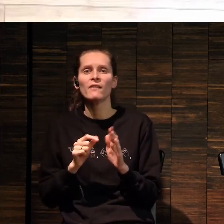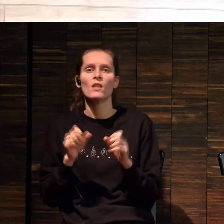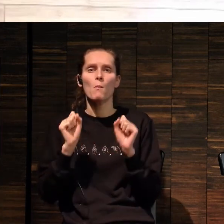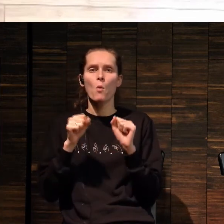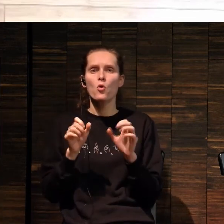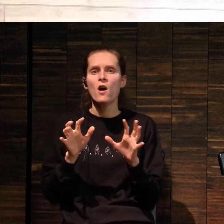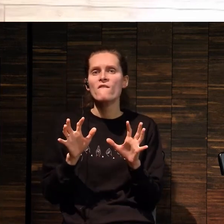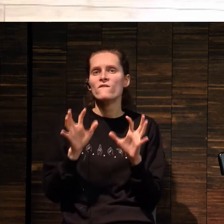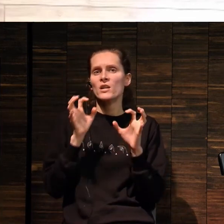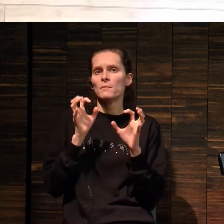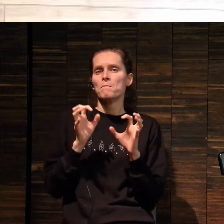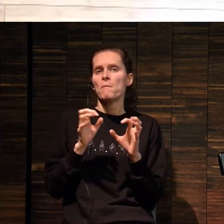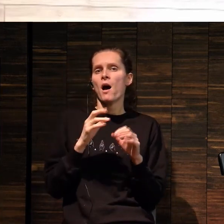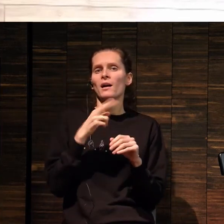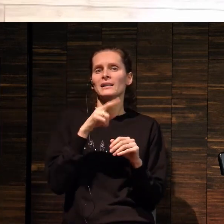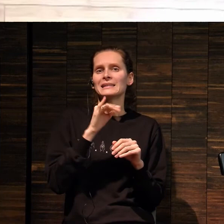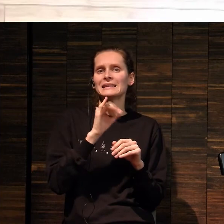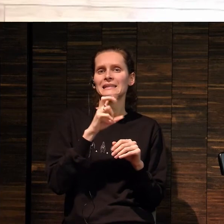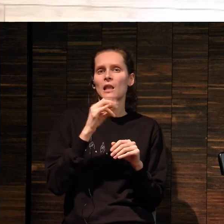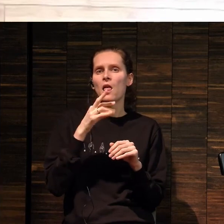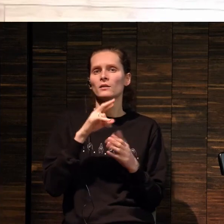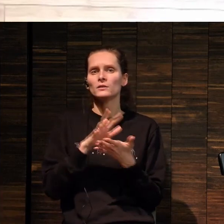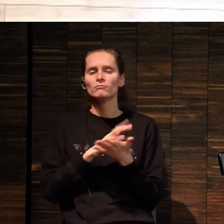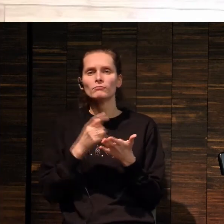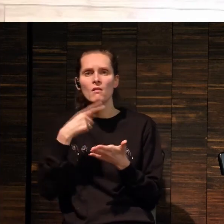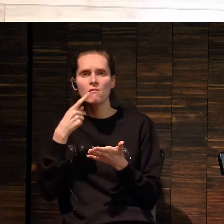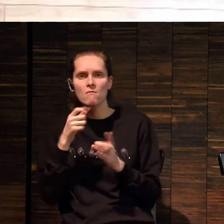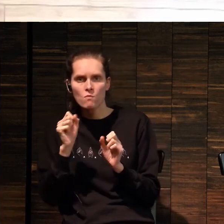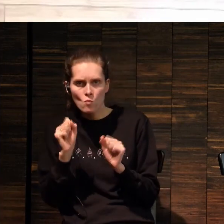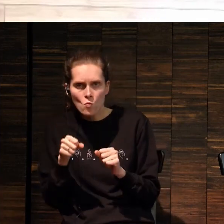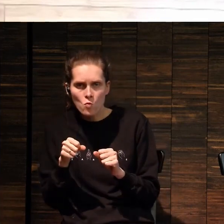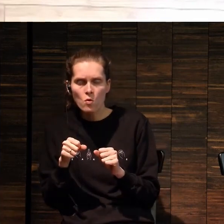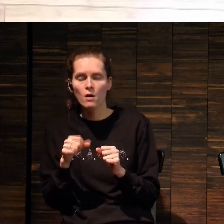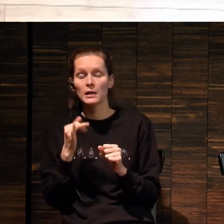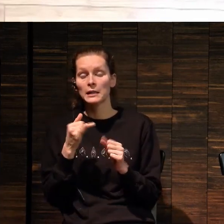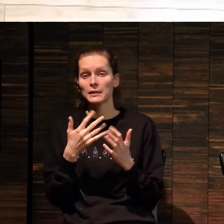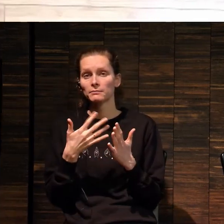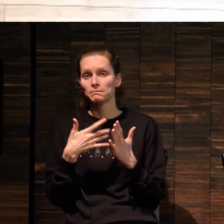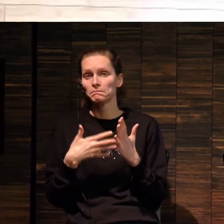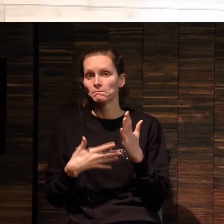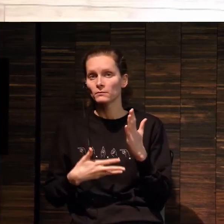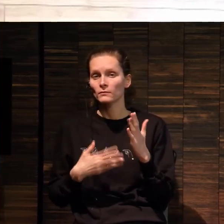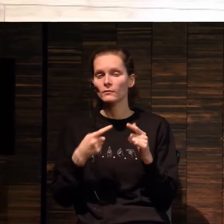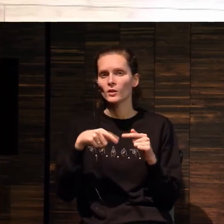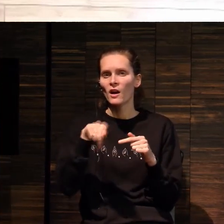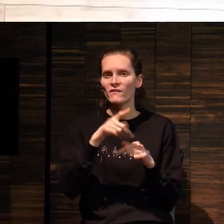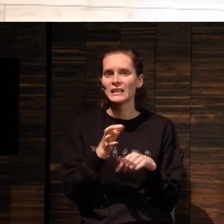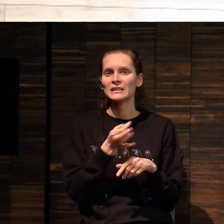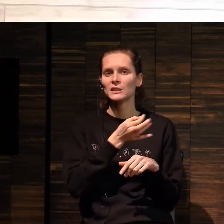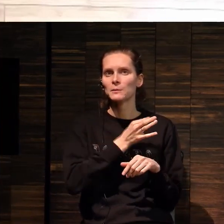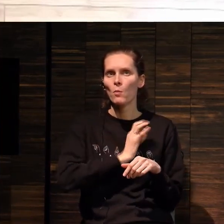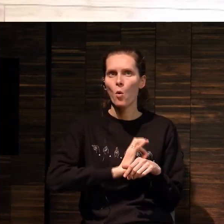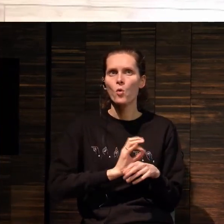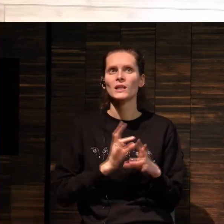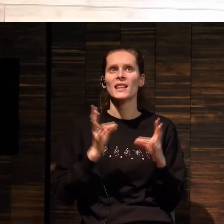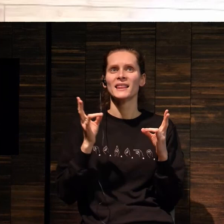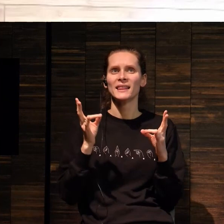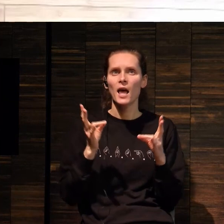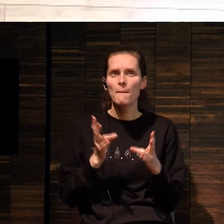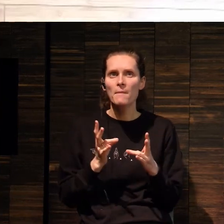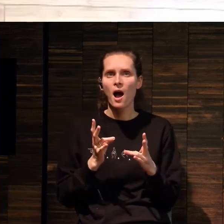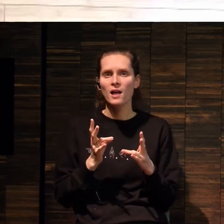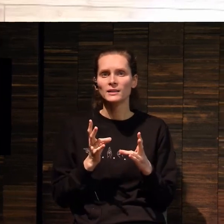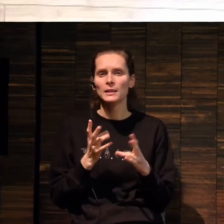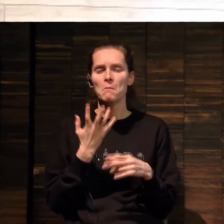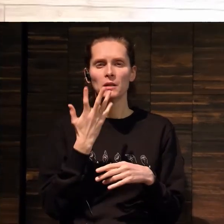specific dyslexia font. So launching that website in as high a standard as possible is excellent. It's great.